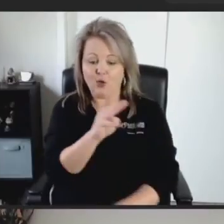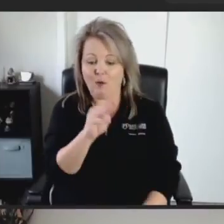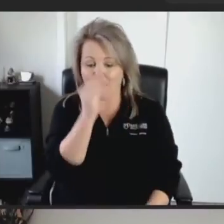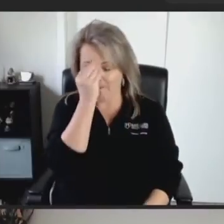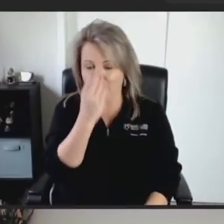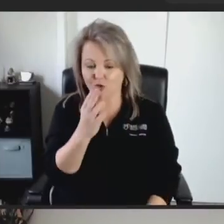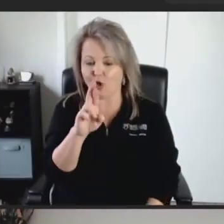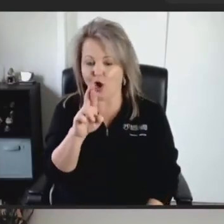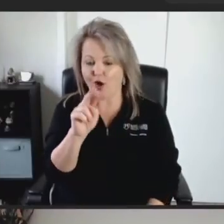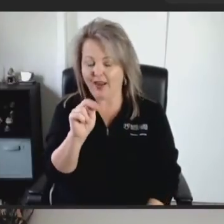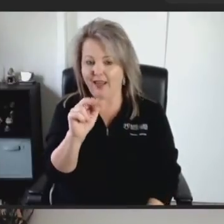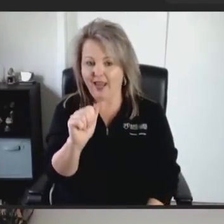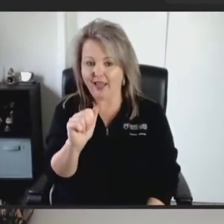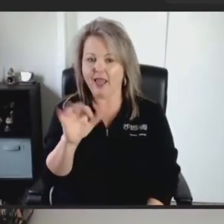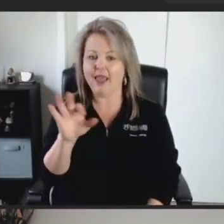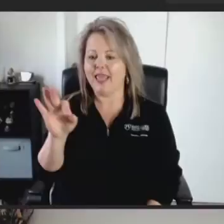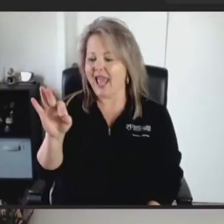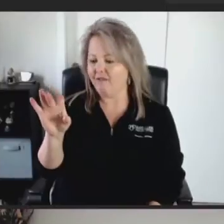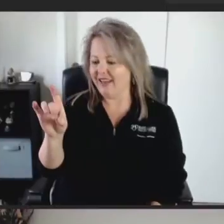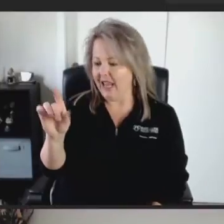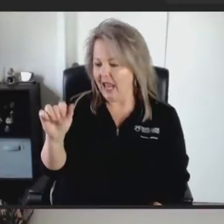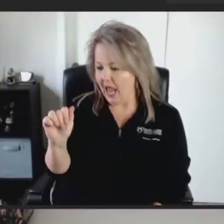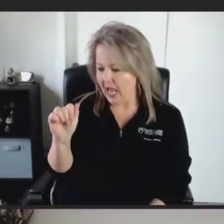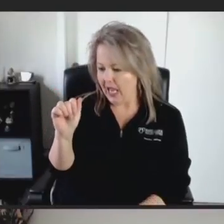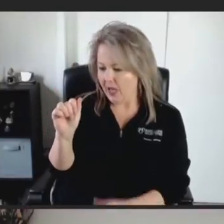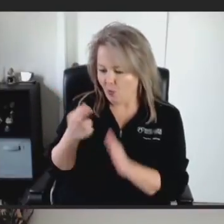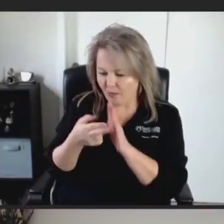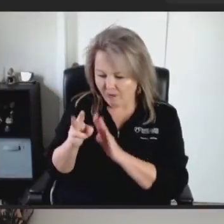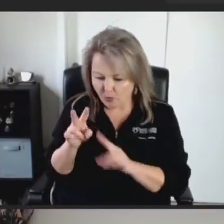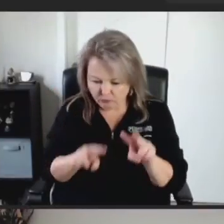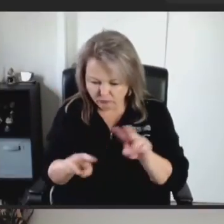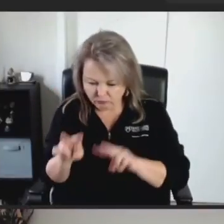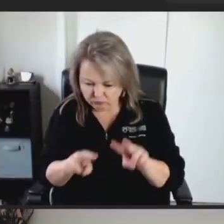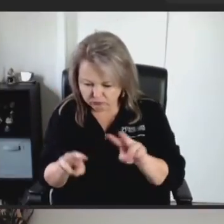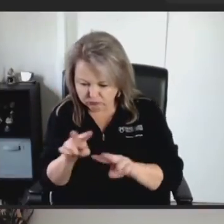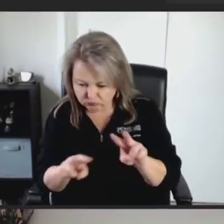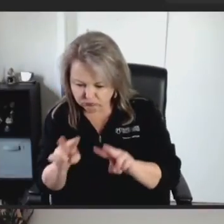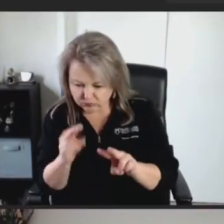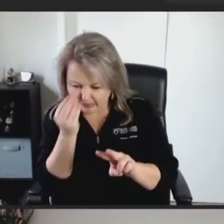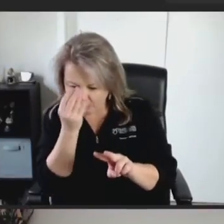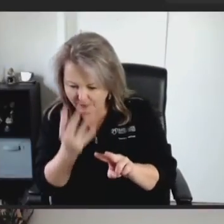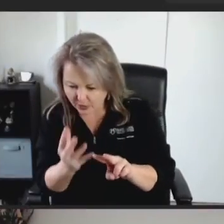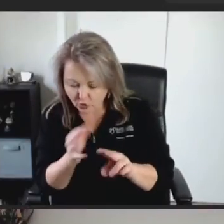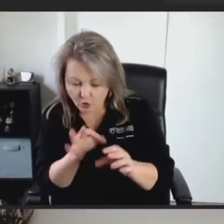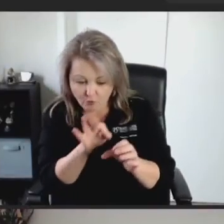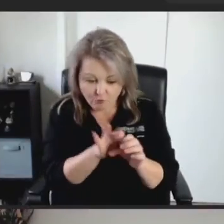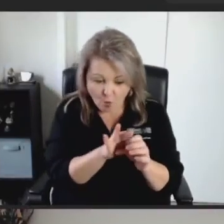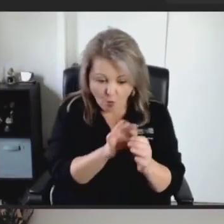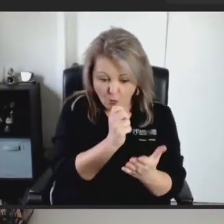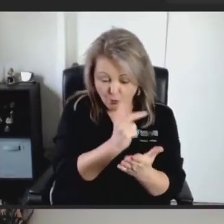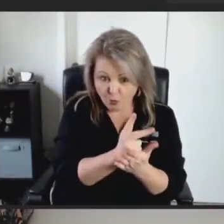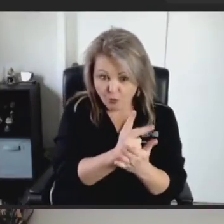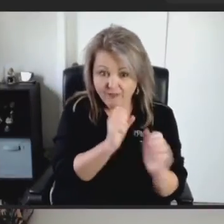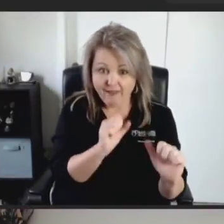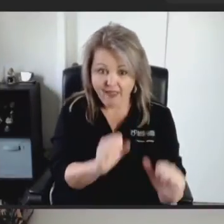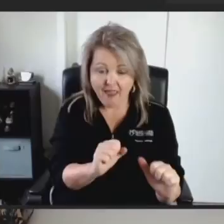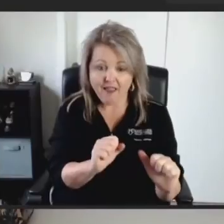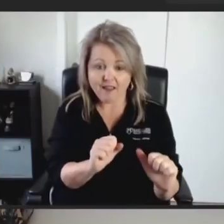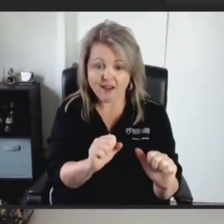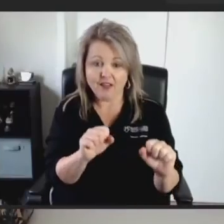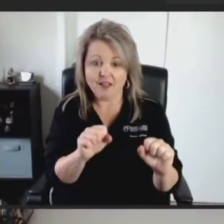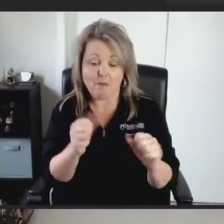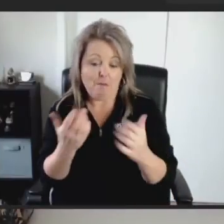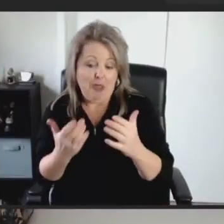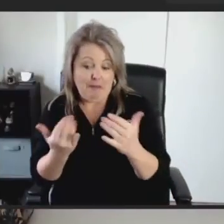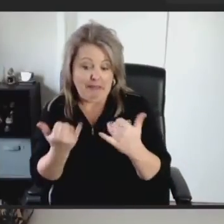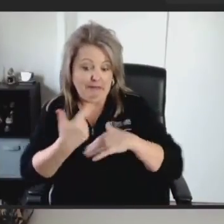The FDA is reviewing that information. They could vote and approve an emergency use authorization as soon as today, but